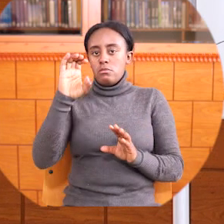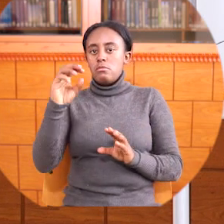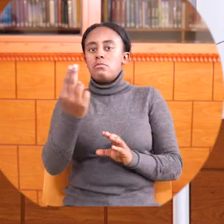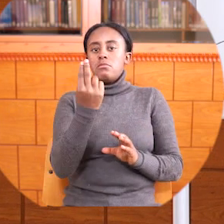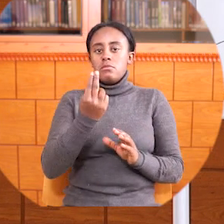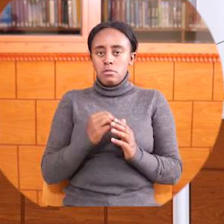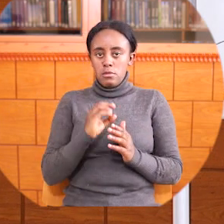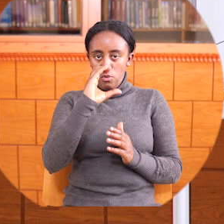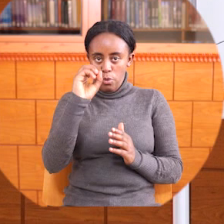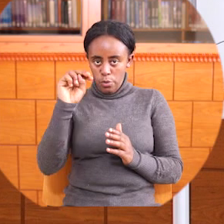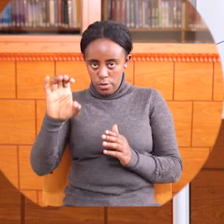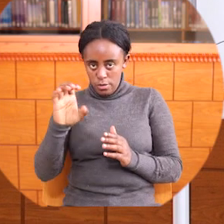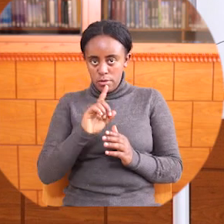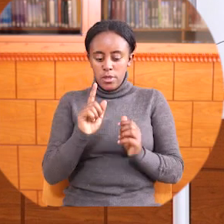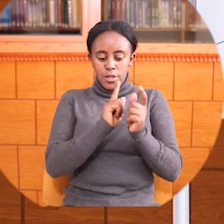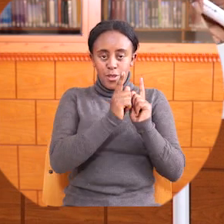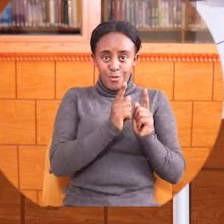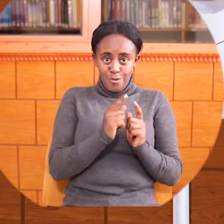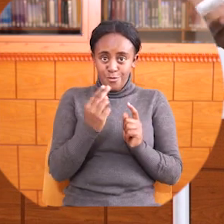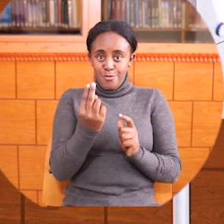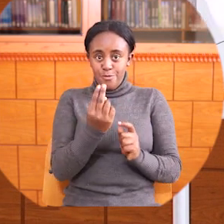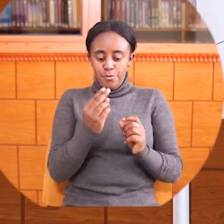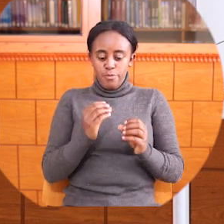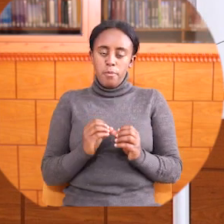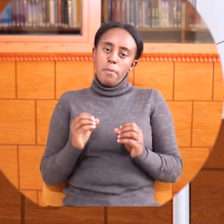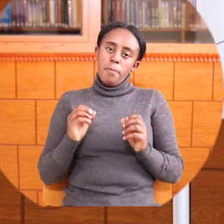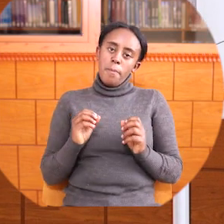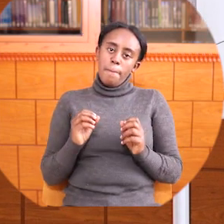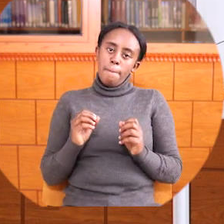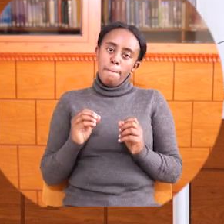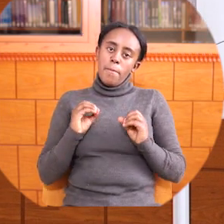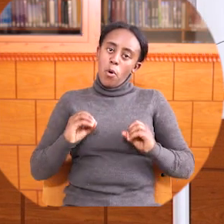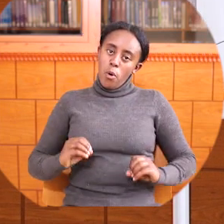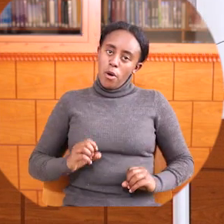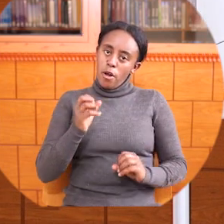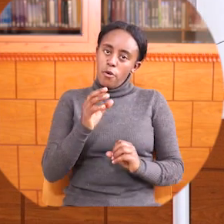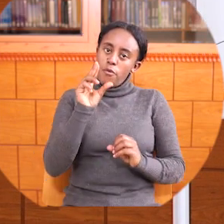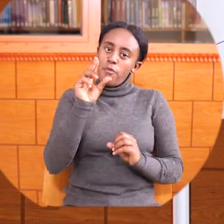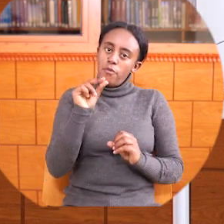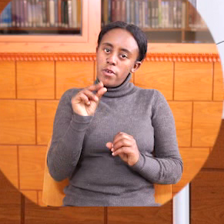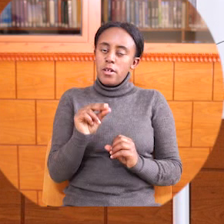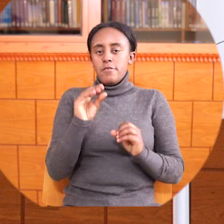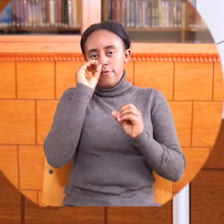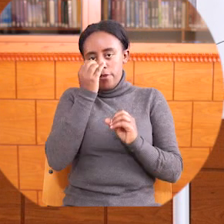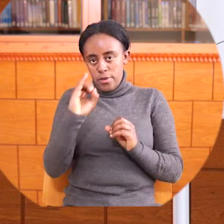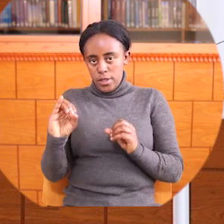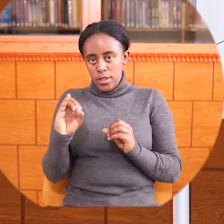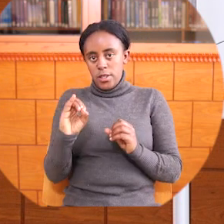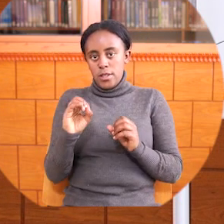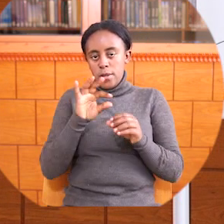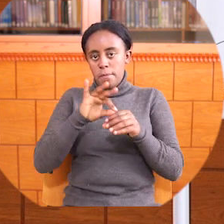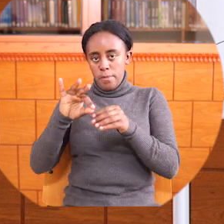Cone is a sexual reproductive organ of non-flowering plant. Cone is defined as